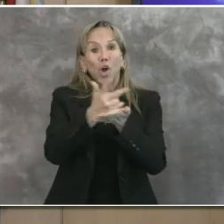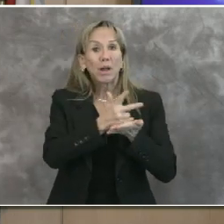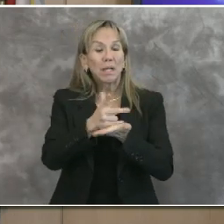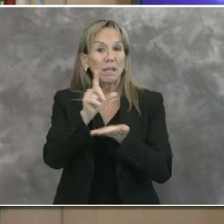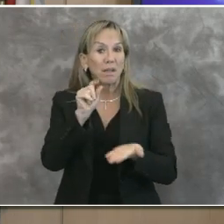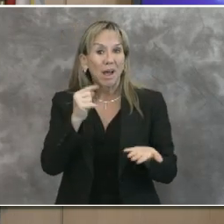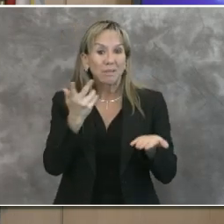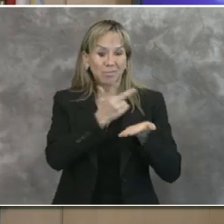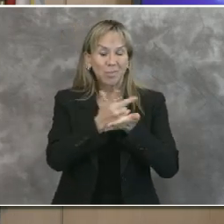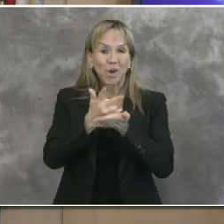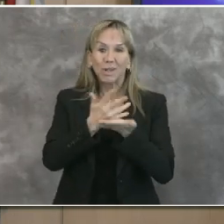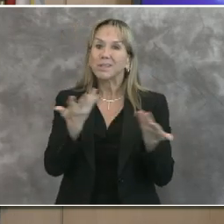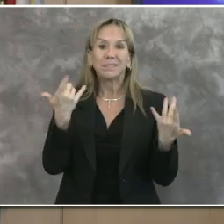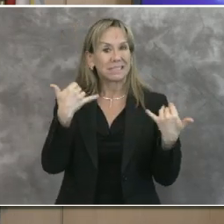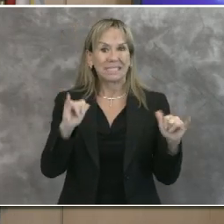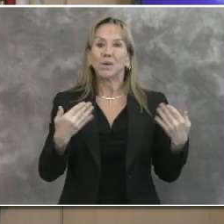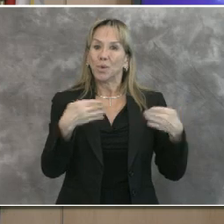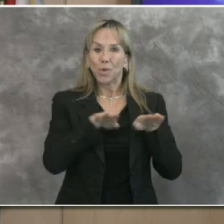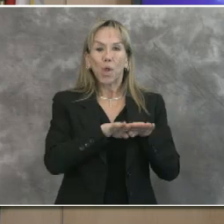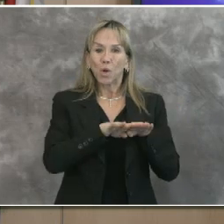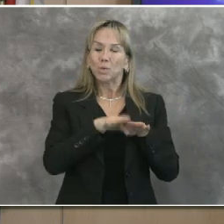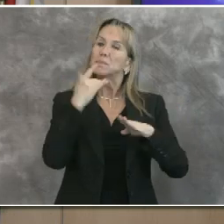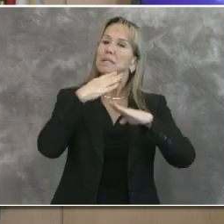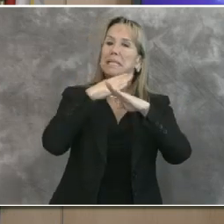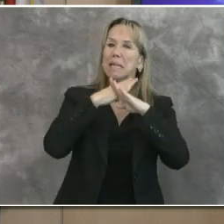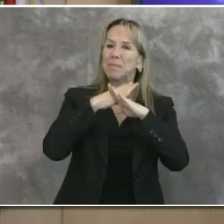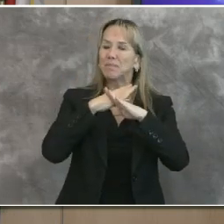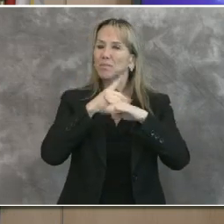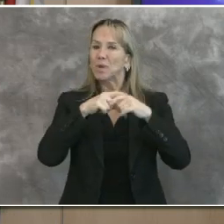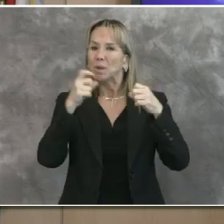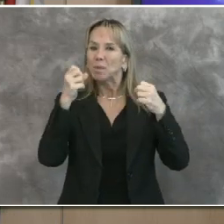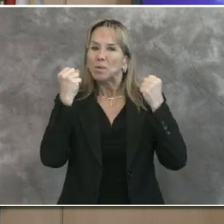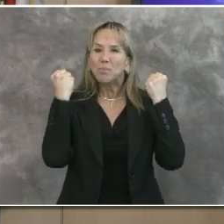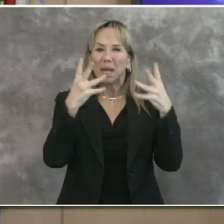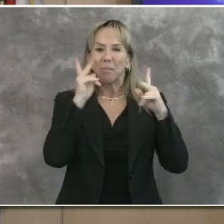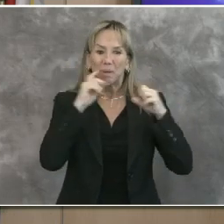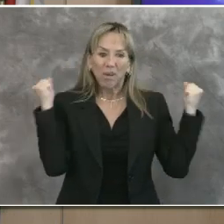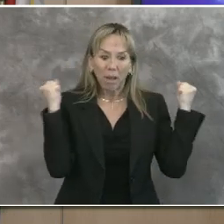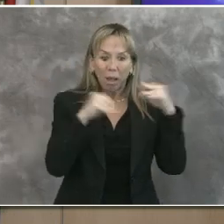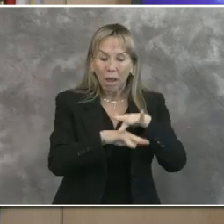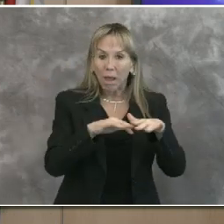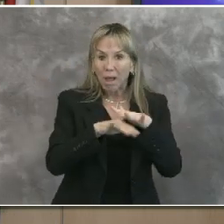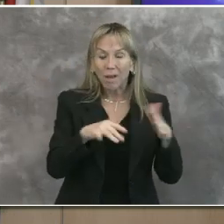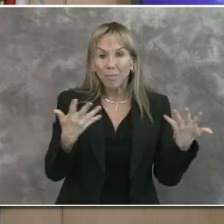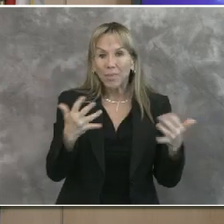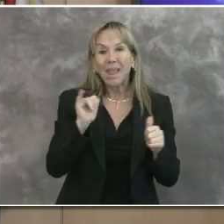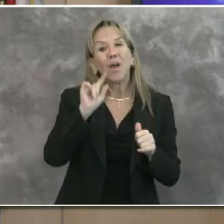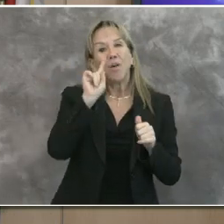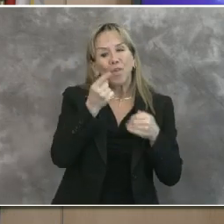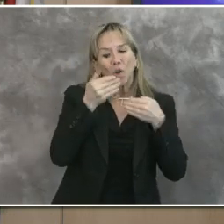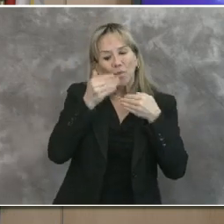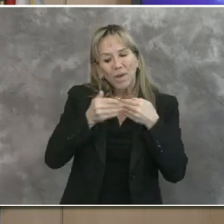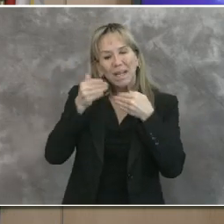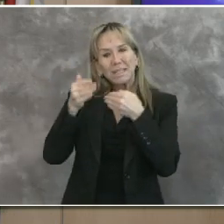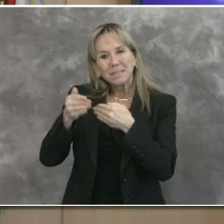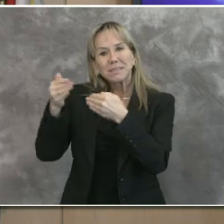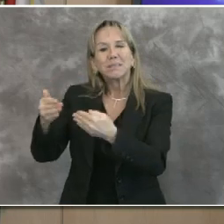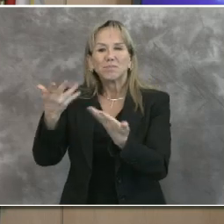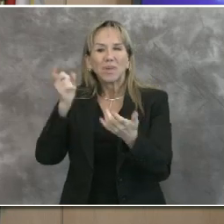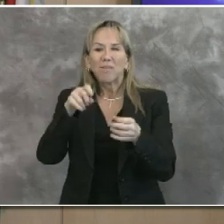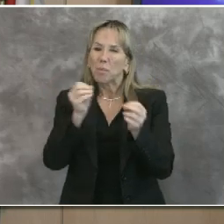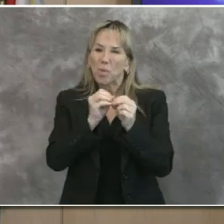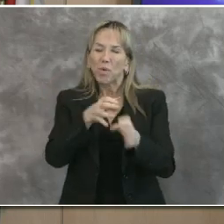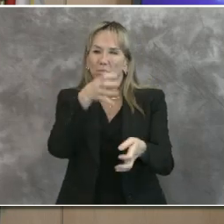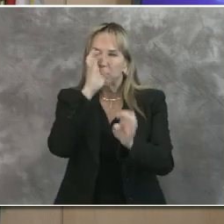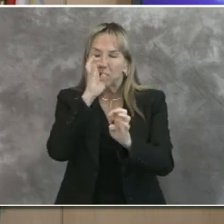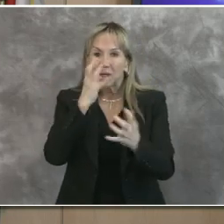how that limits access to our beaches. But unfortunately, the first step and phases have to be done in more restrictive ways, or